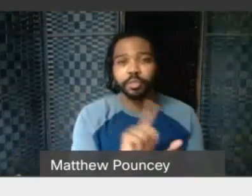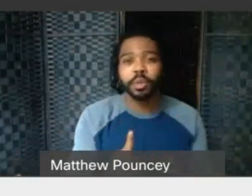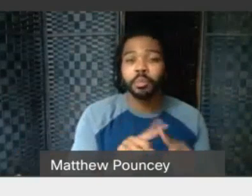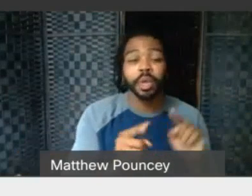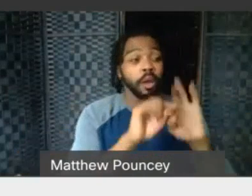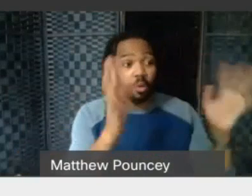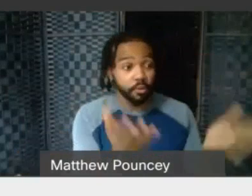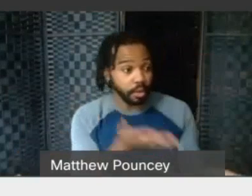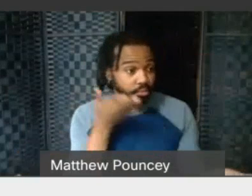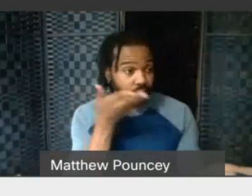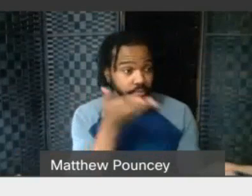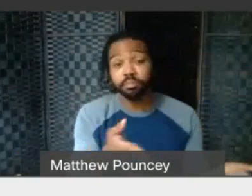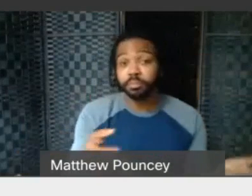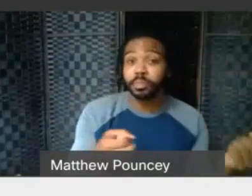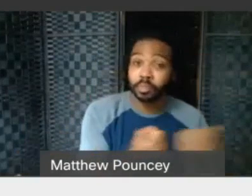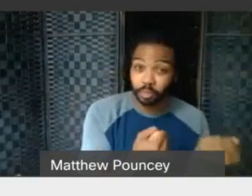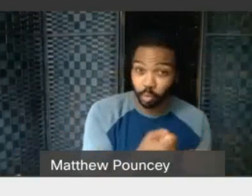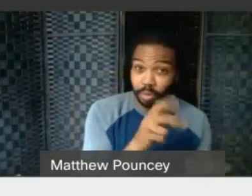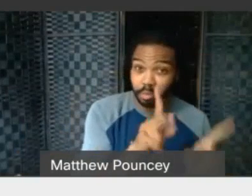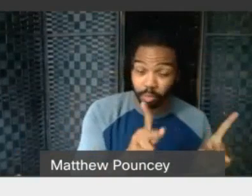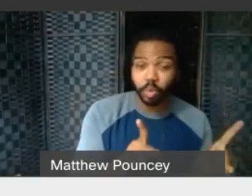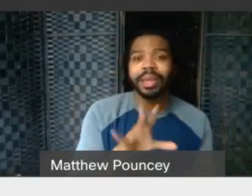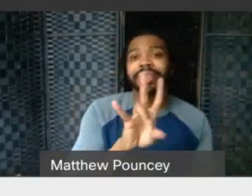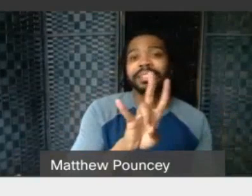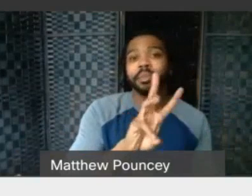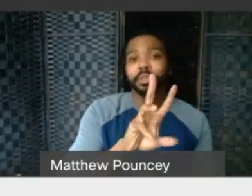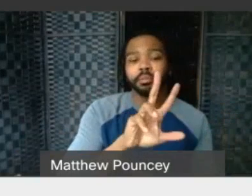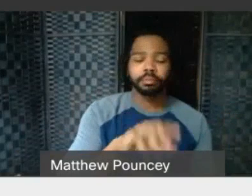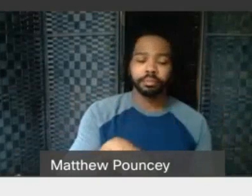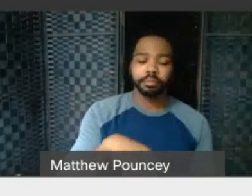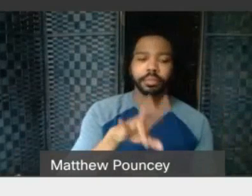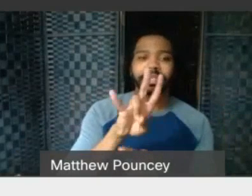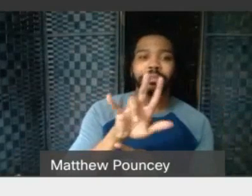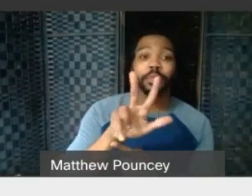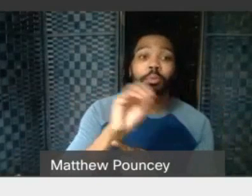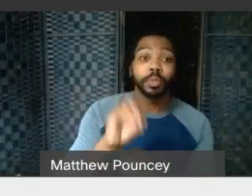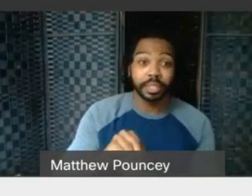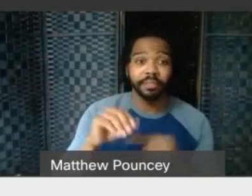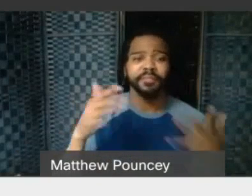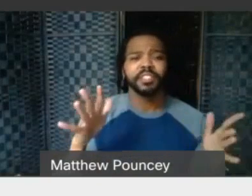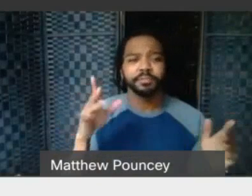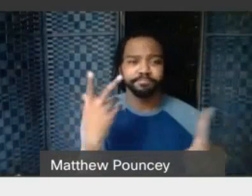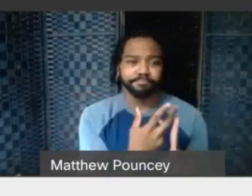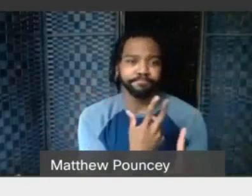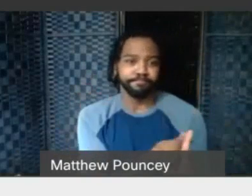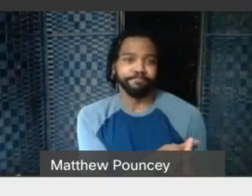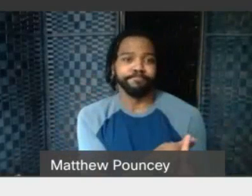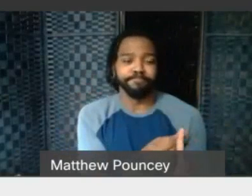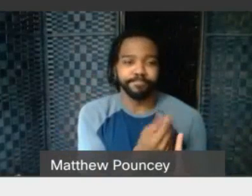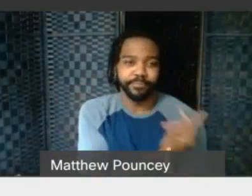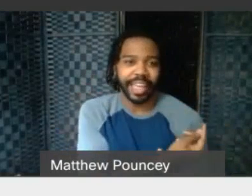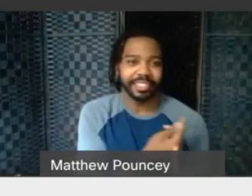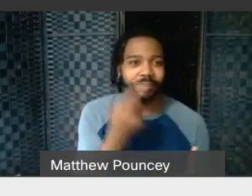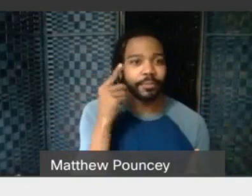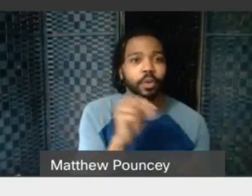with the people that we support, 73% have been vaccinated for COVID. Within the folks